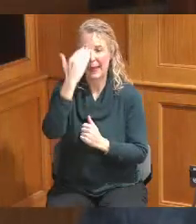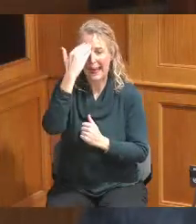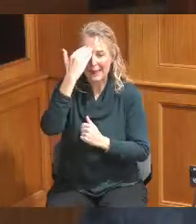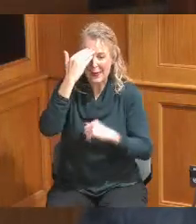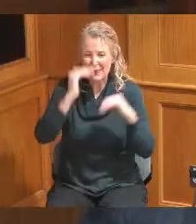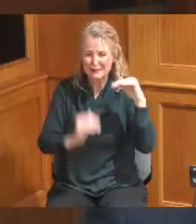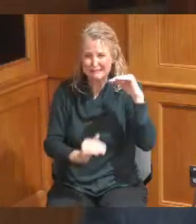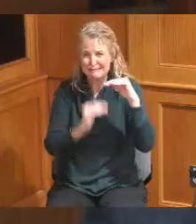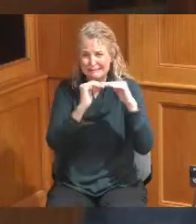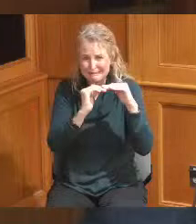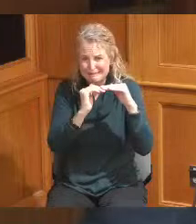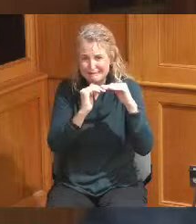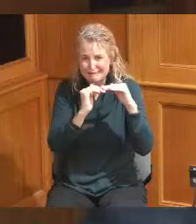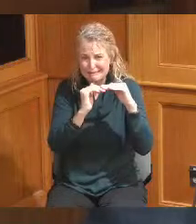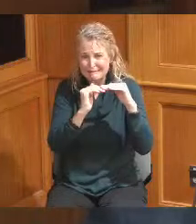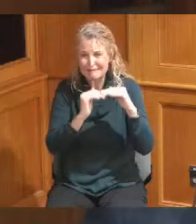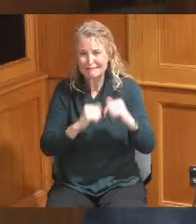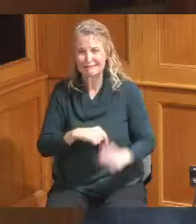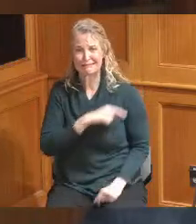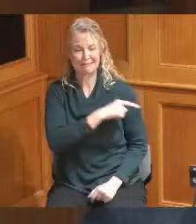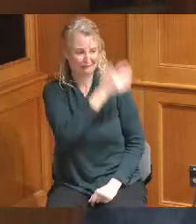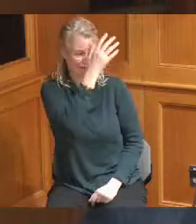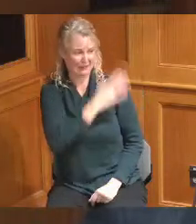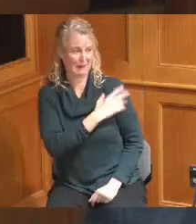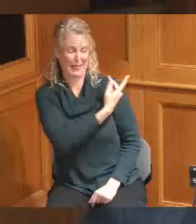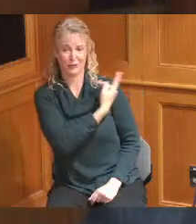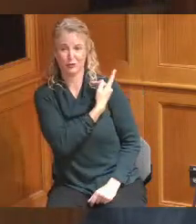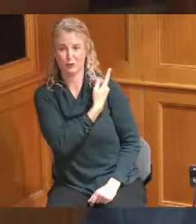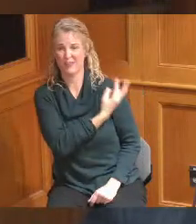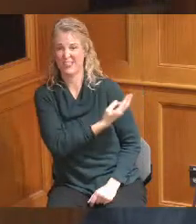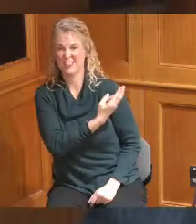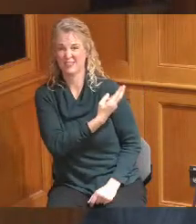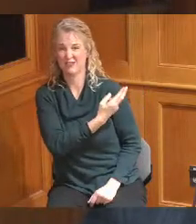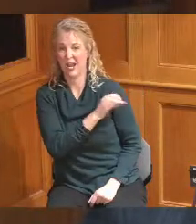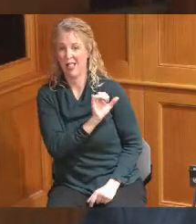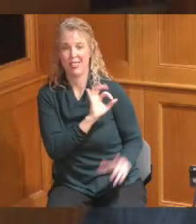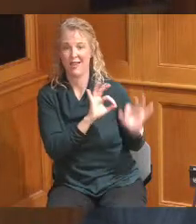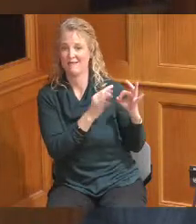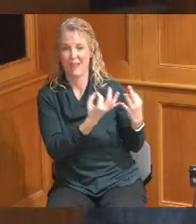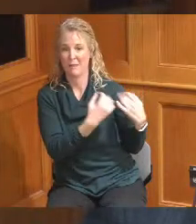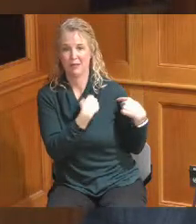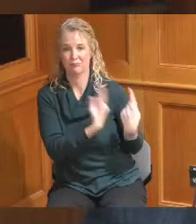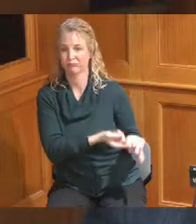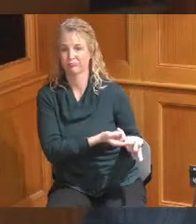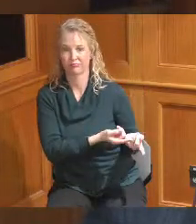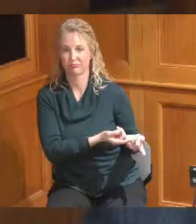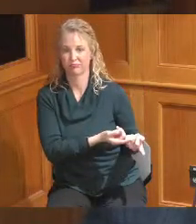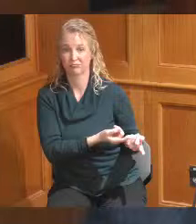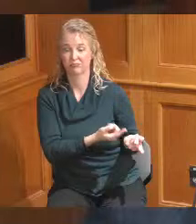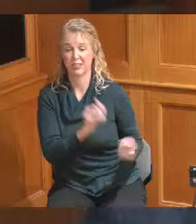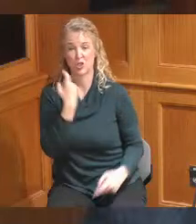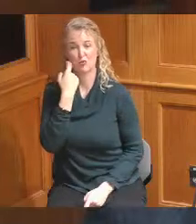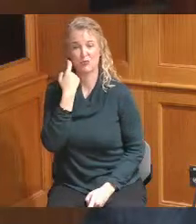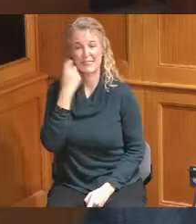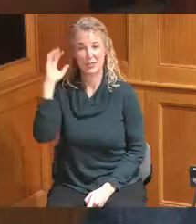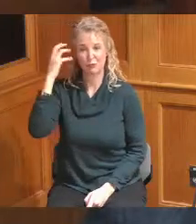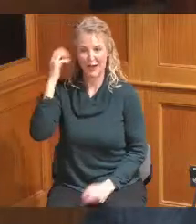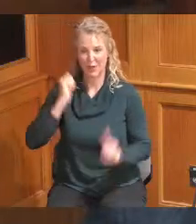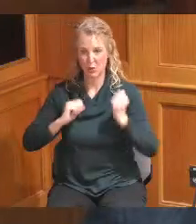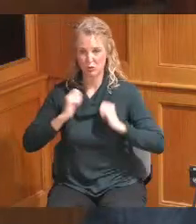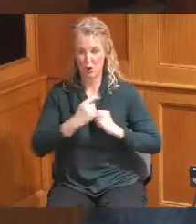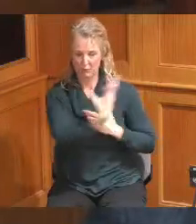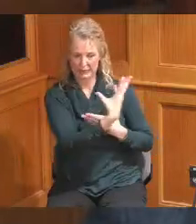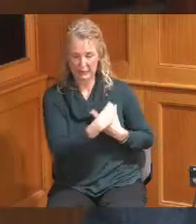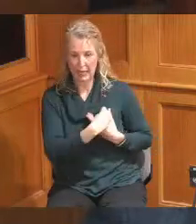many. Steve Hightower and I have been friends, almost like family, and he was on my radio show, but his biggest